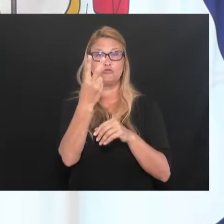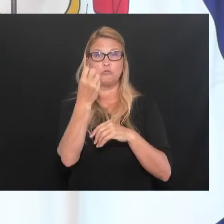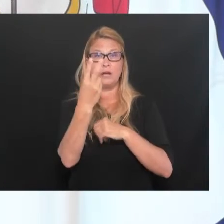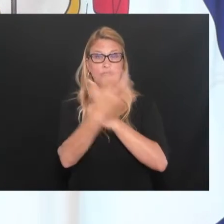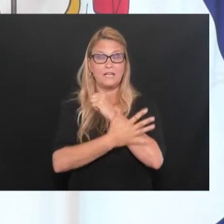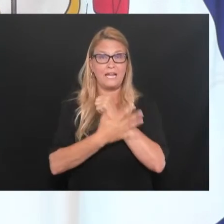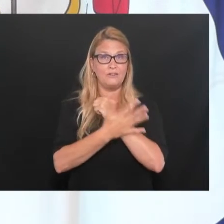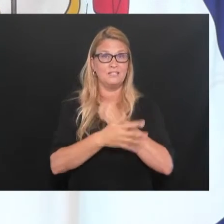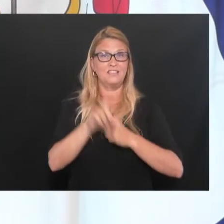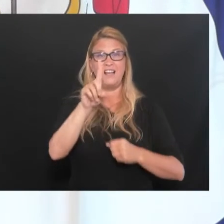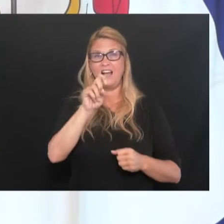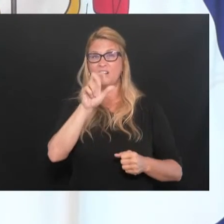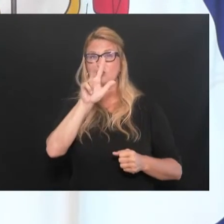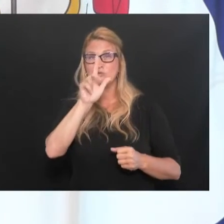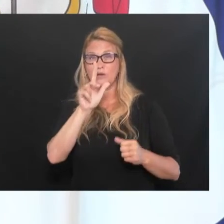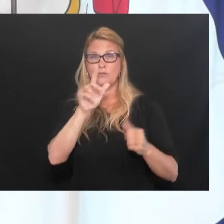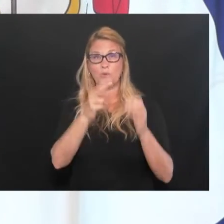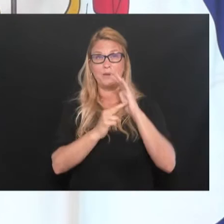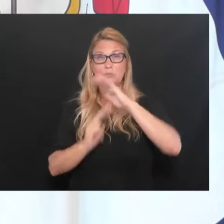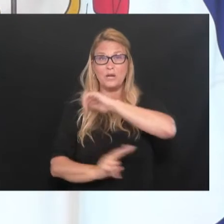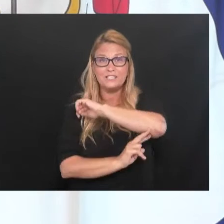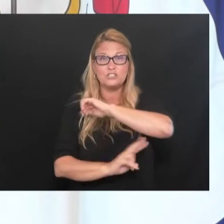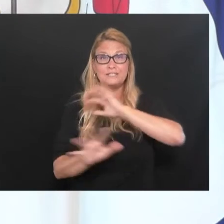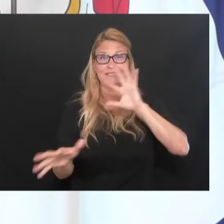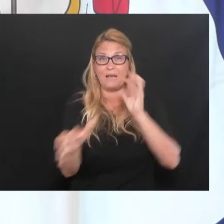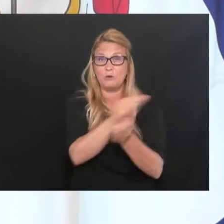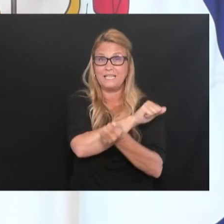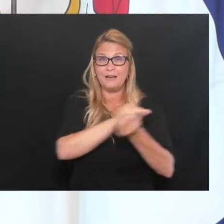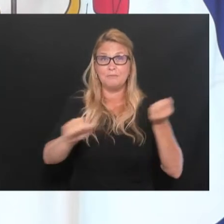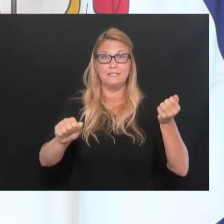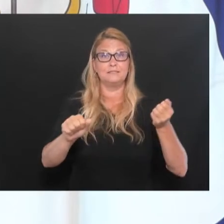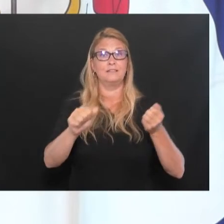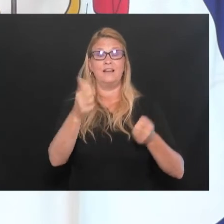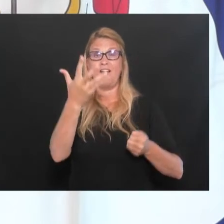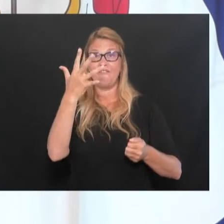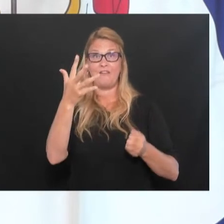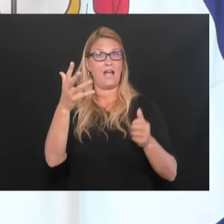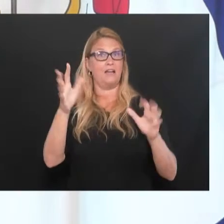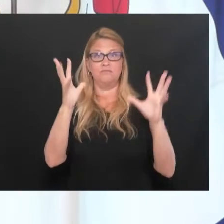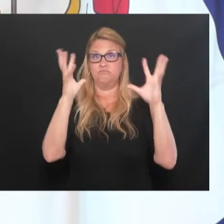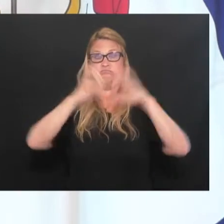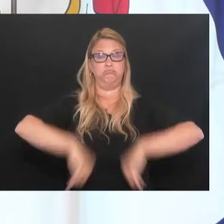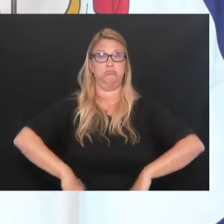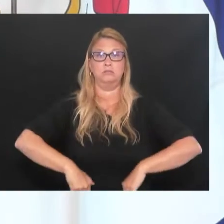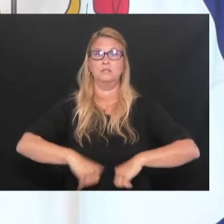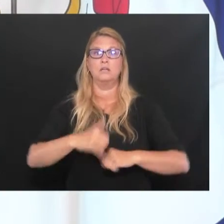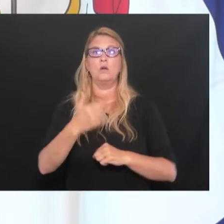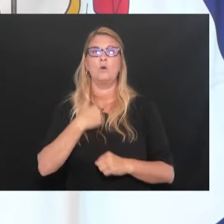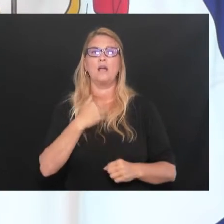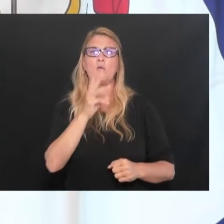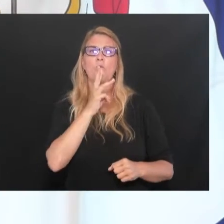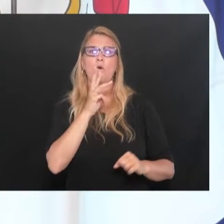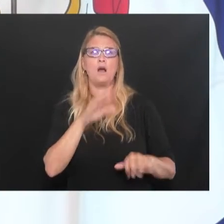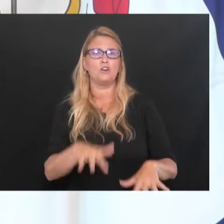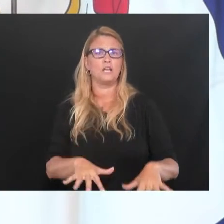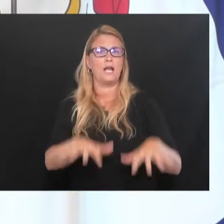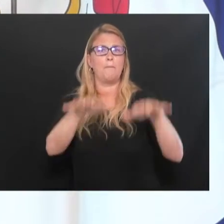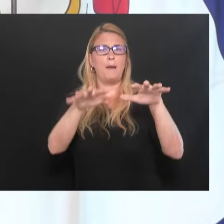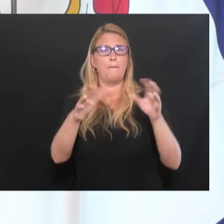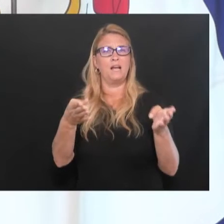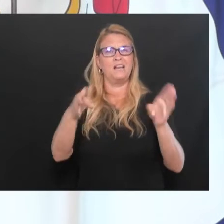that were damaged and 5 were completely destroyed. We had flood waters that closed